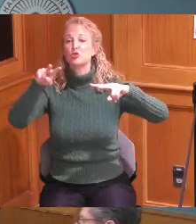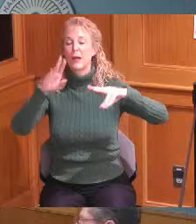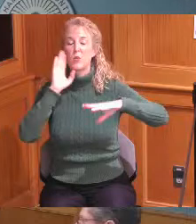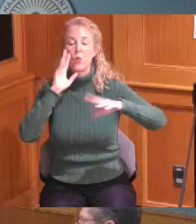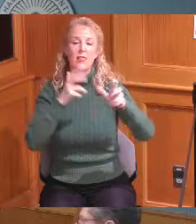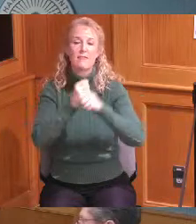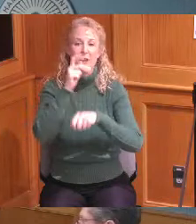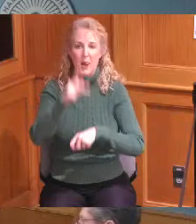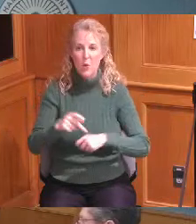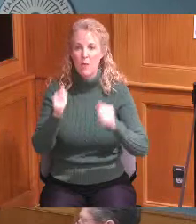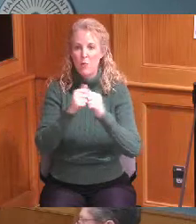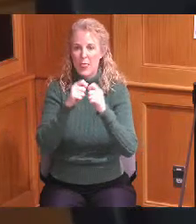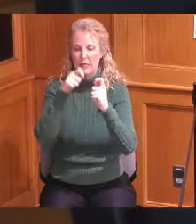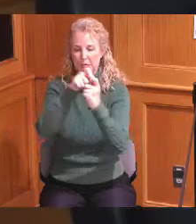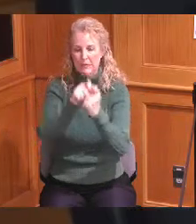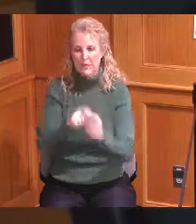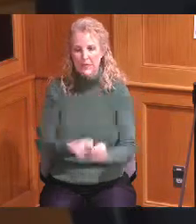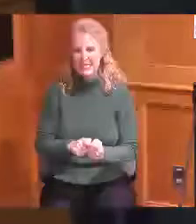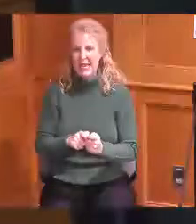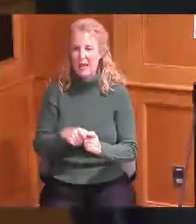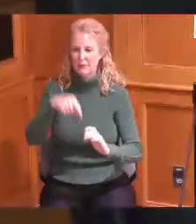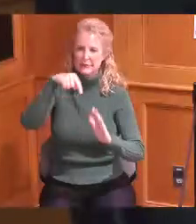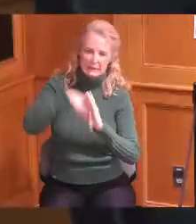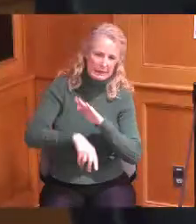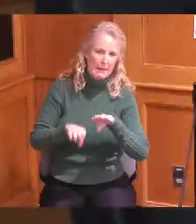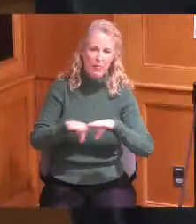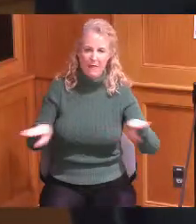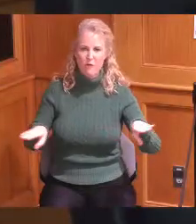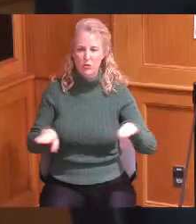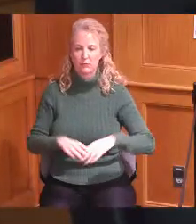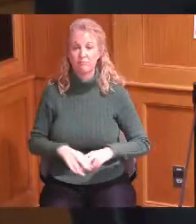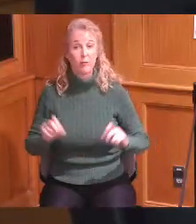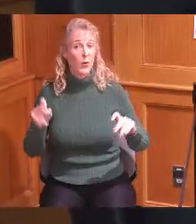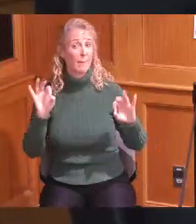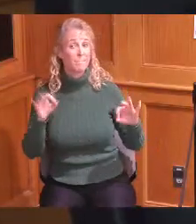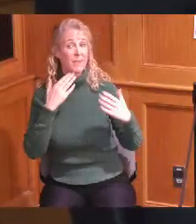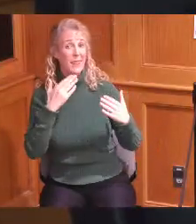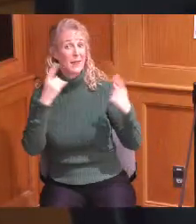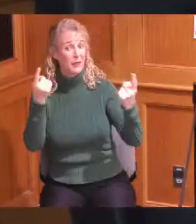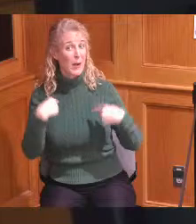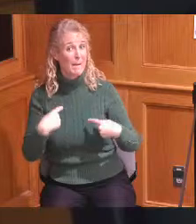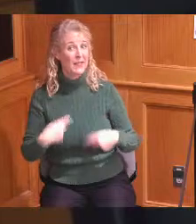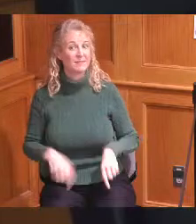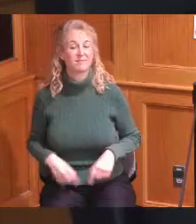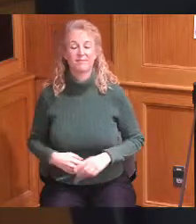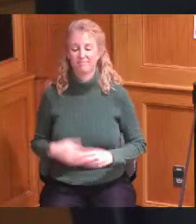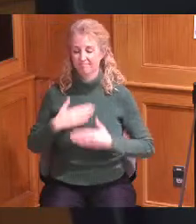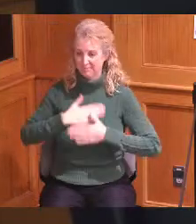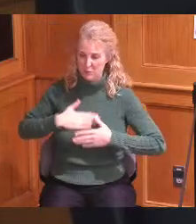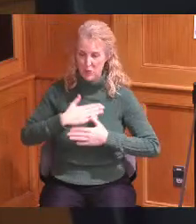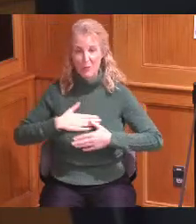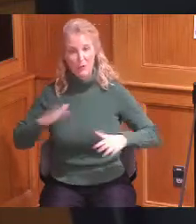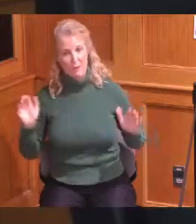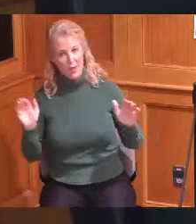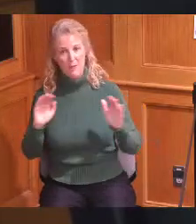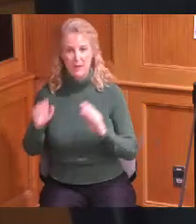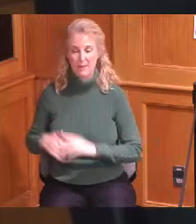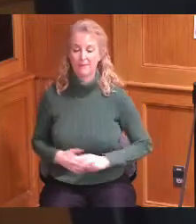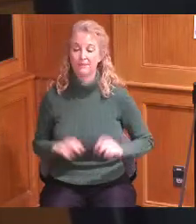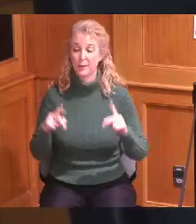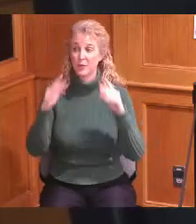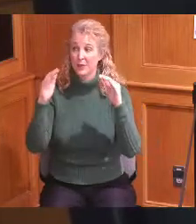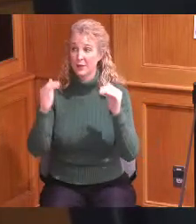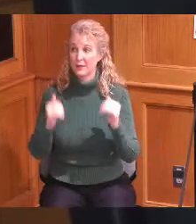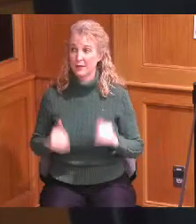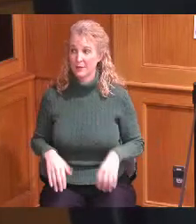follow-up related to that. We'll help schedule it with the administrator. Okay, thank you very much for being here. Appreciate it. All right, our